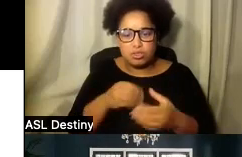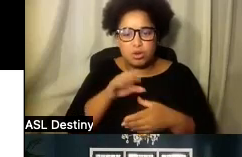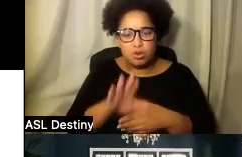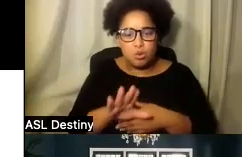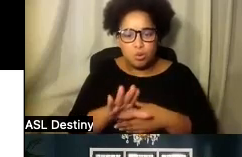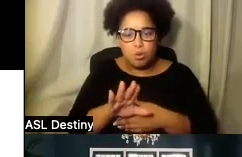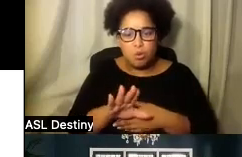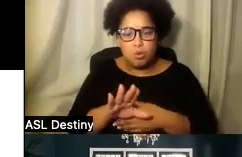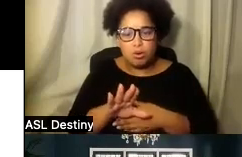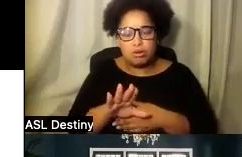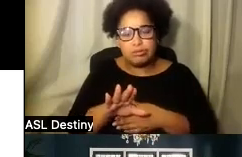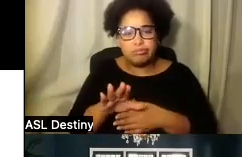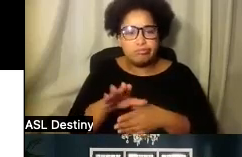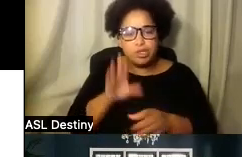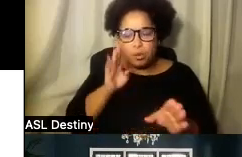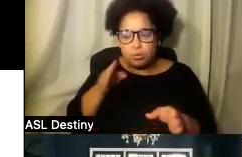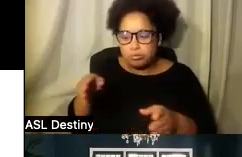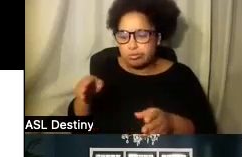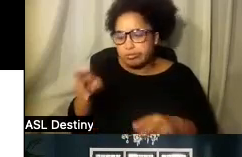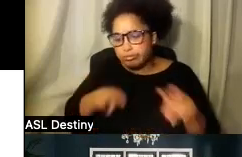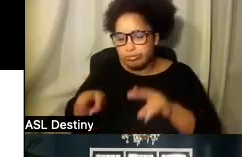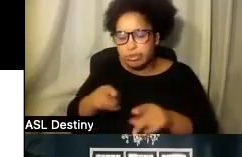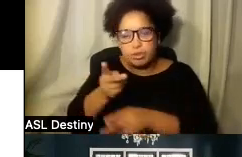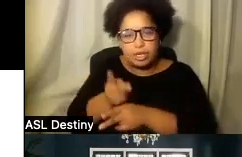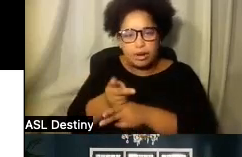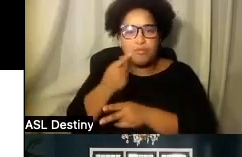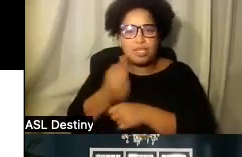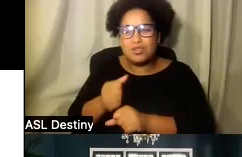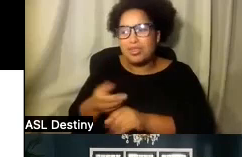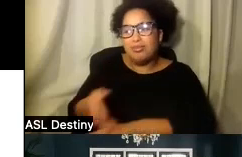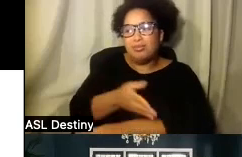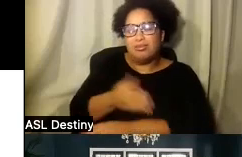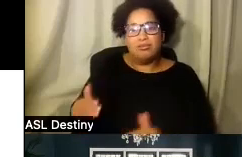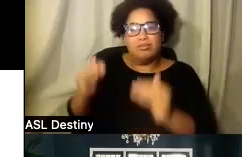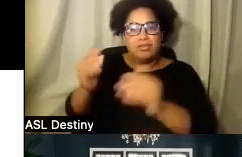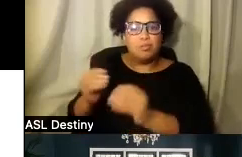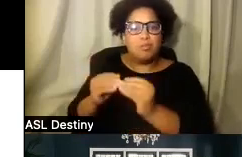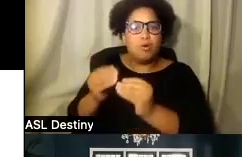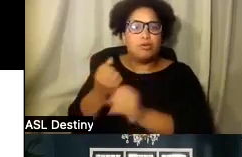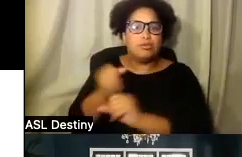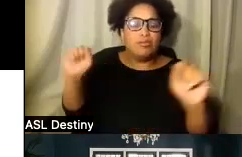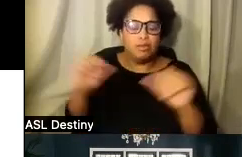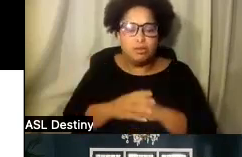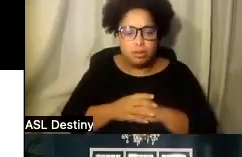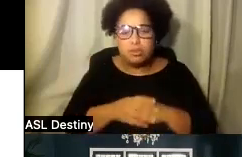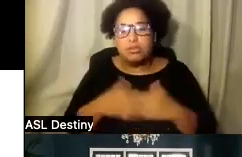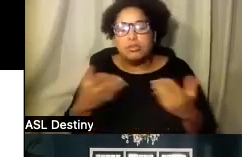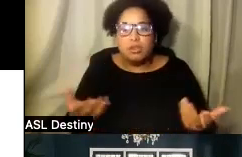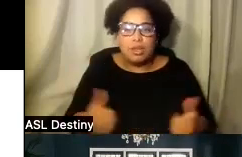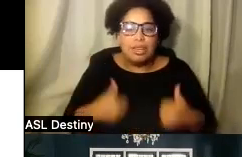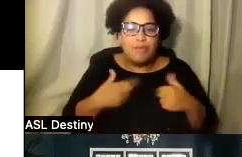purview safer. We know that we live in earthquake country, and in California, we have more than just earthquakes